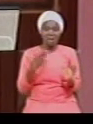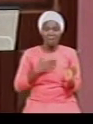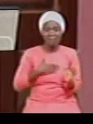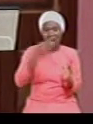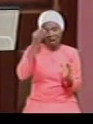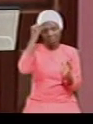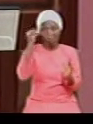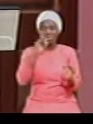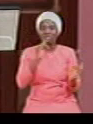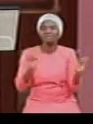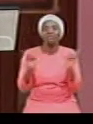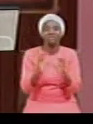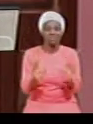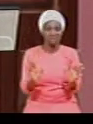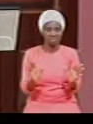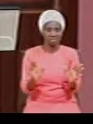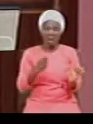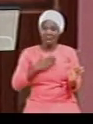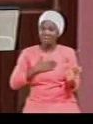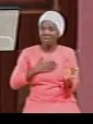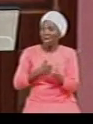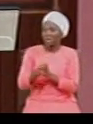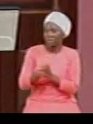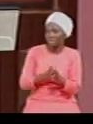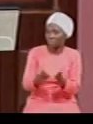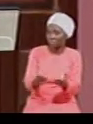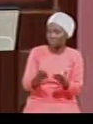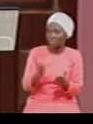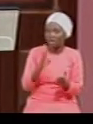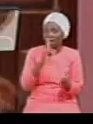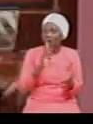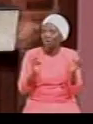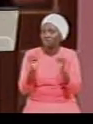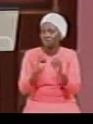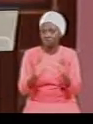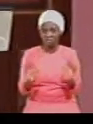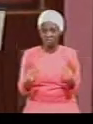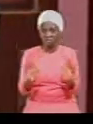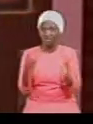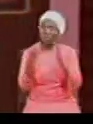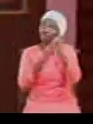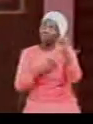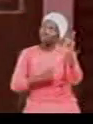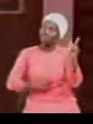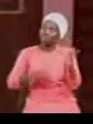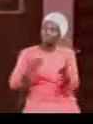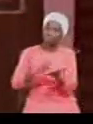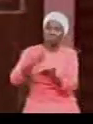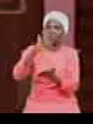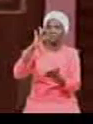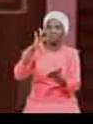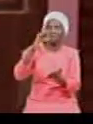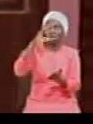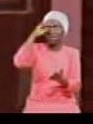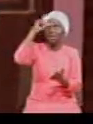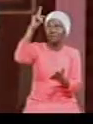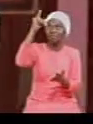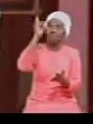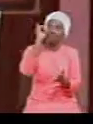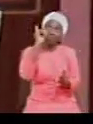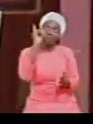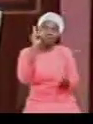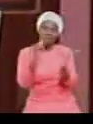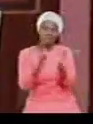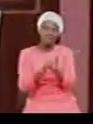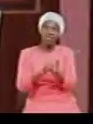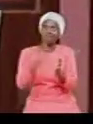Is nothing. My desires are nothing. The Lord of glory, he is the one that